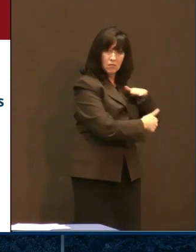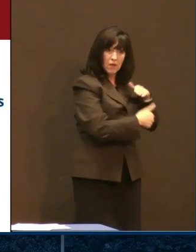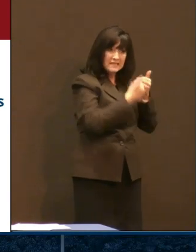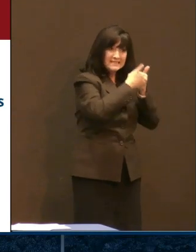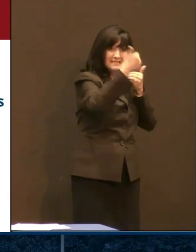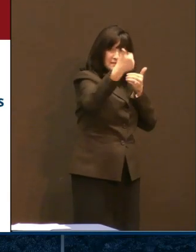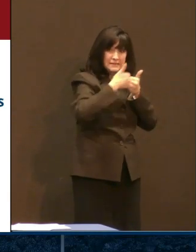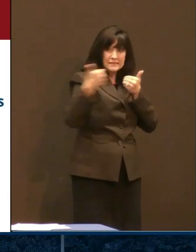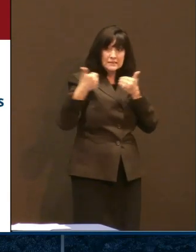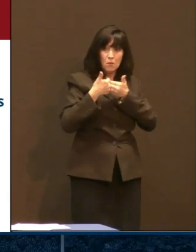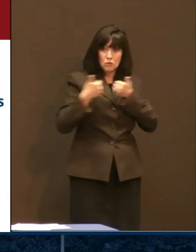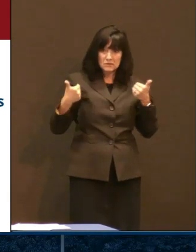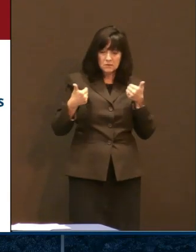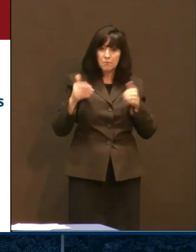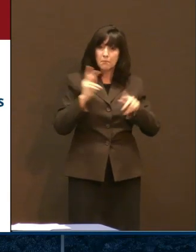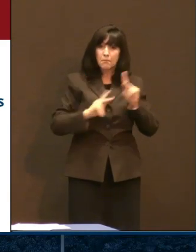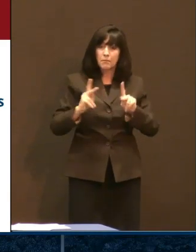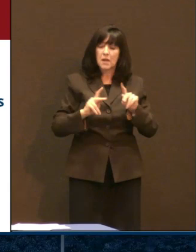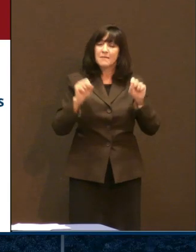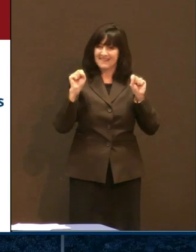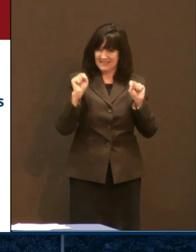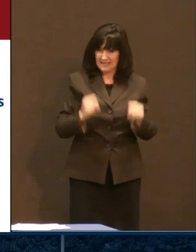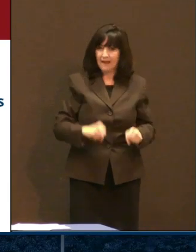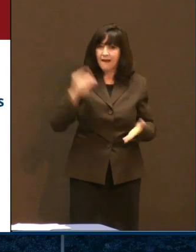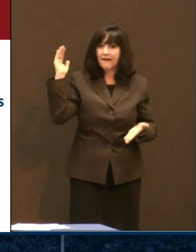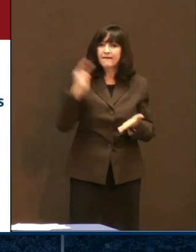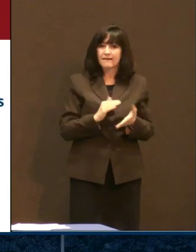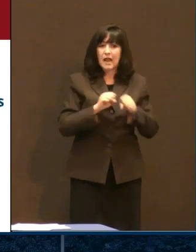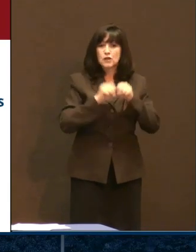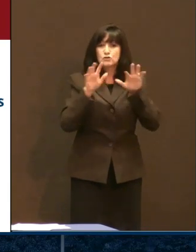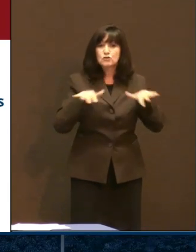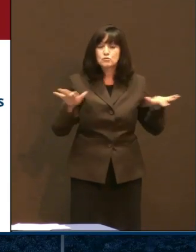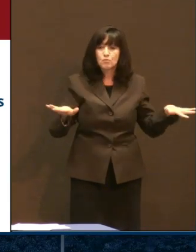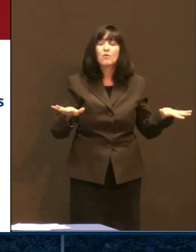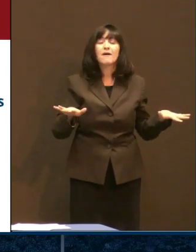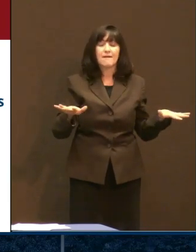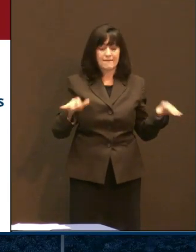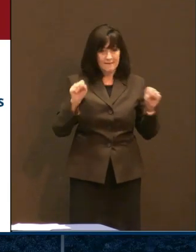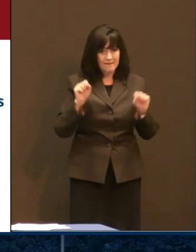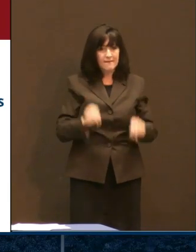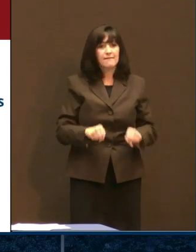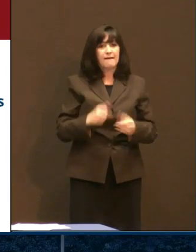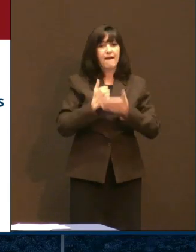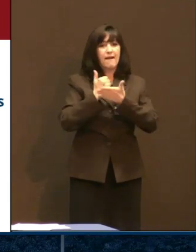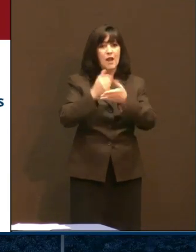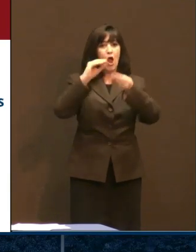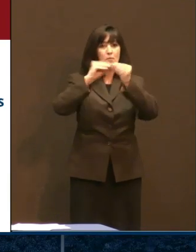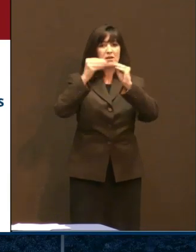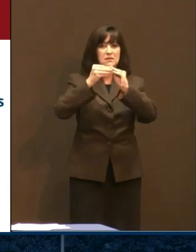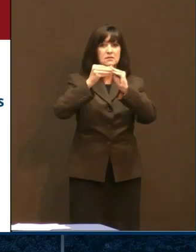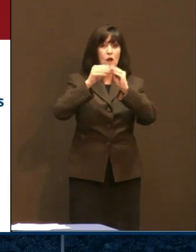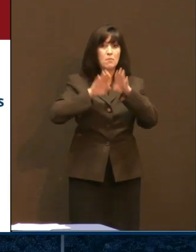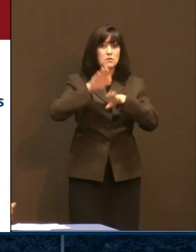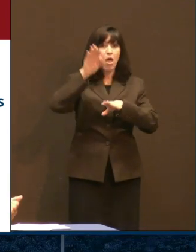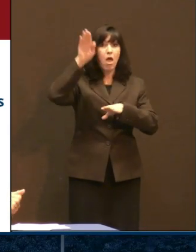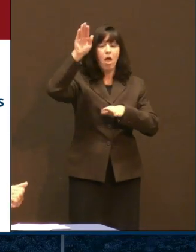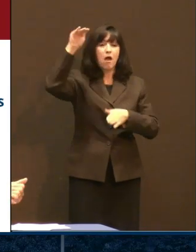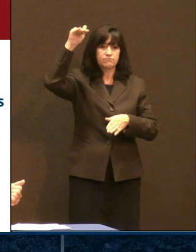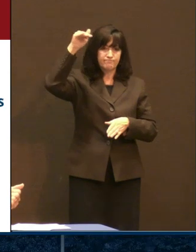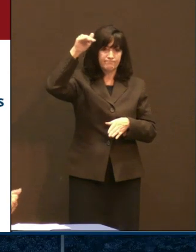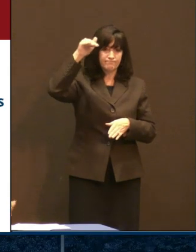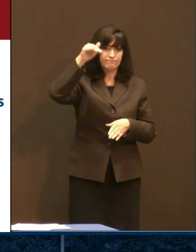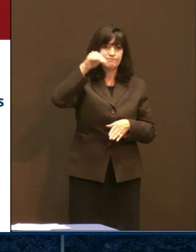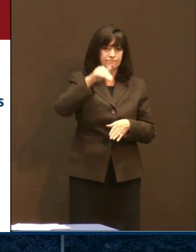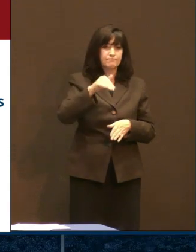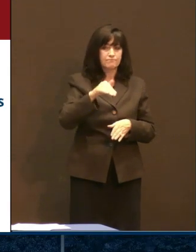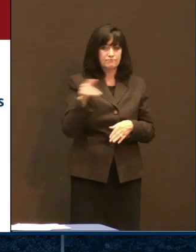that sustained flattening of the curve as we go through this. So again, we couldn't do this without all these nonprofits. And this is a part